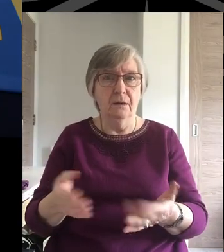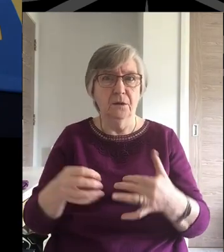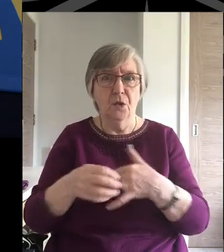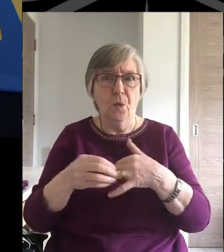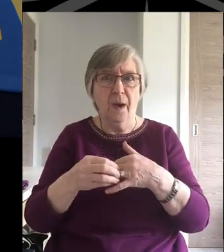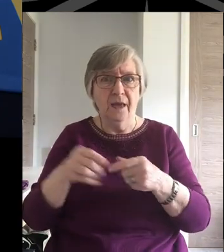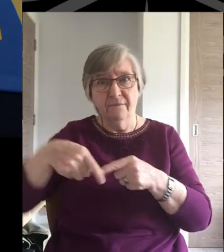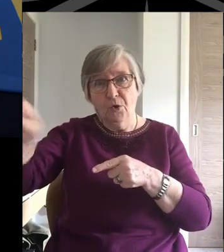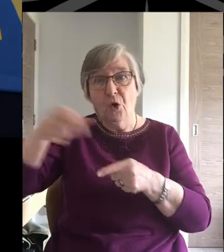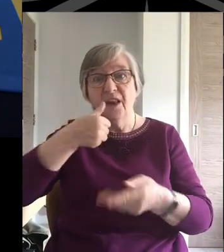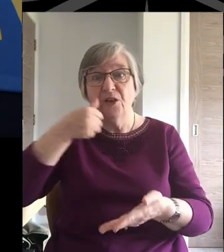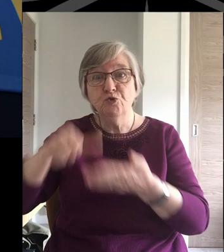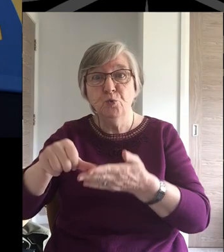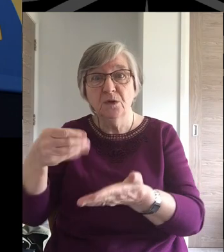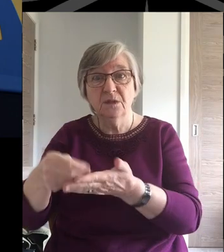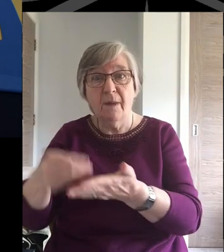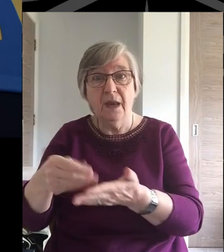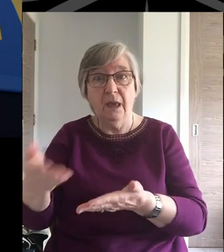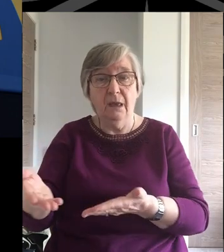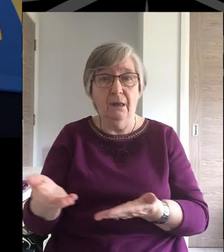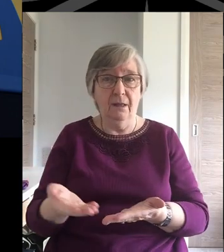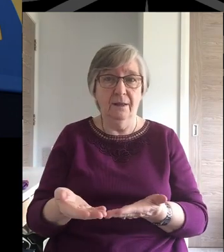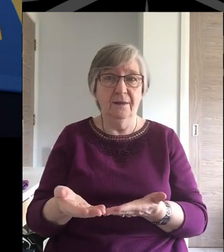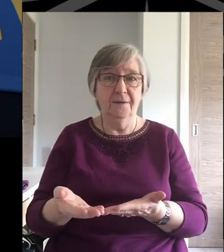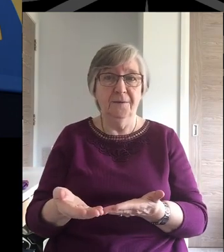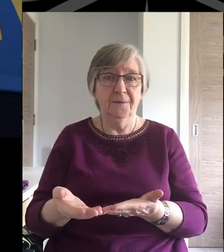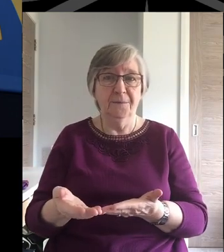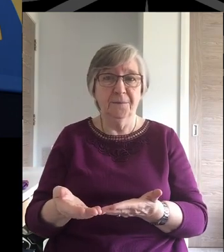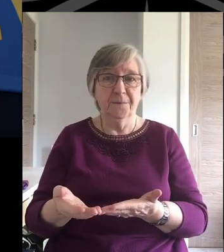wife cashed in the insurance policy?